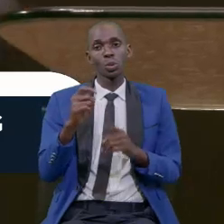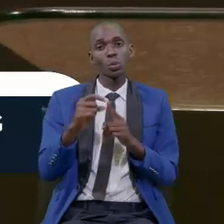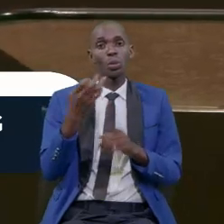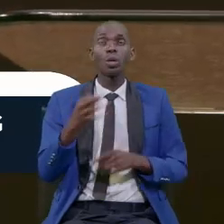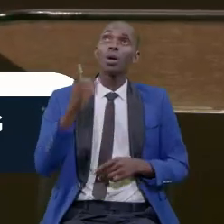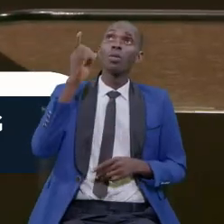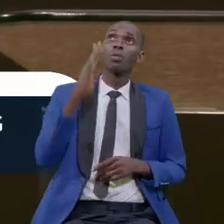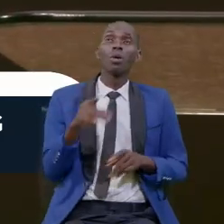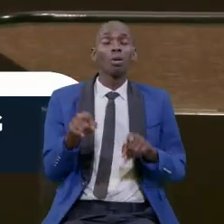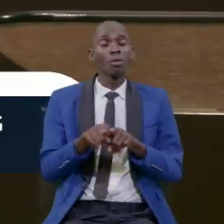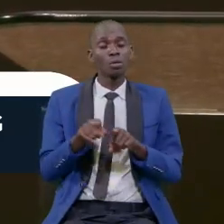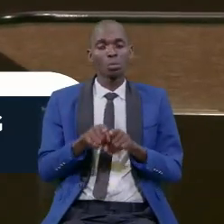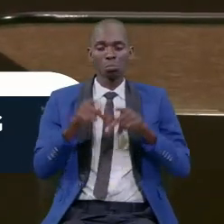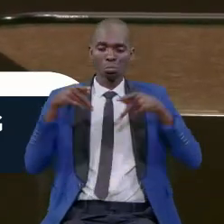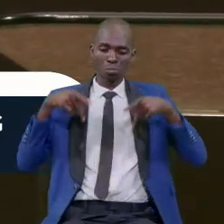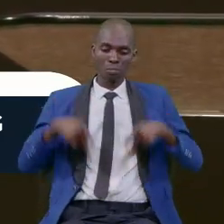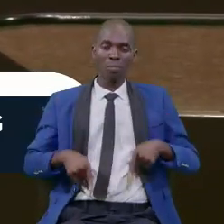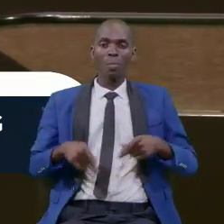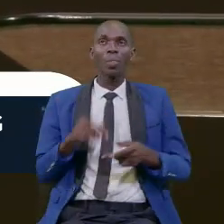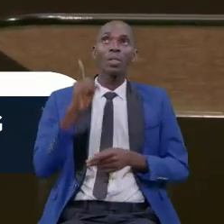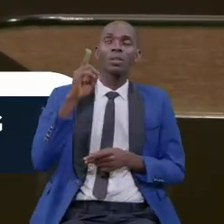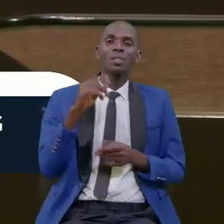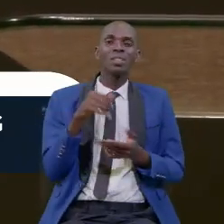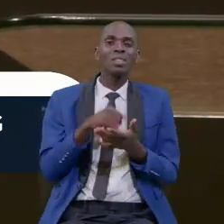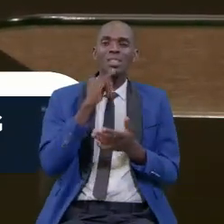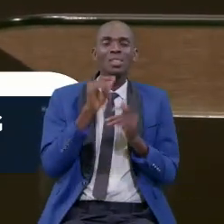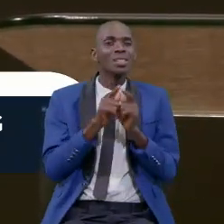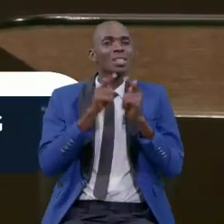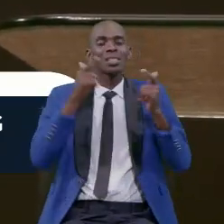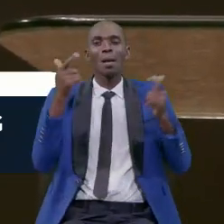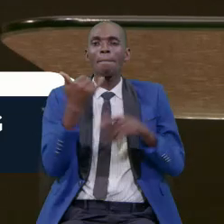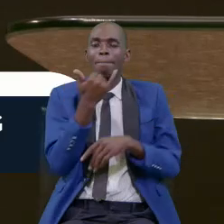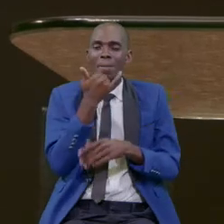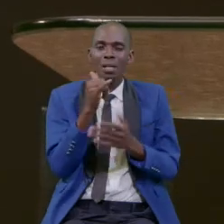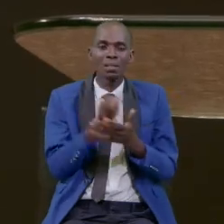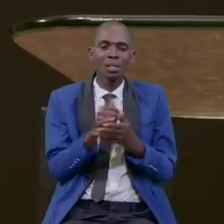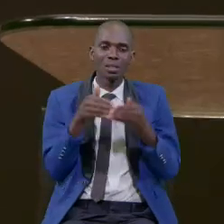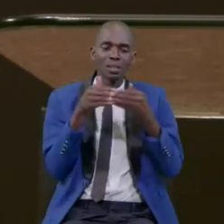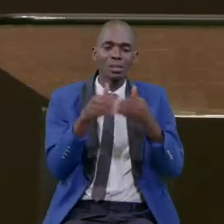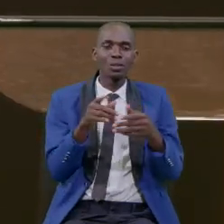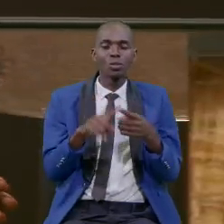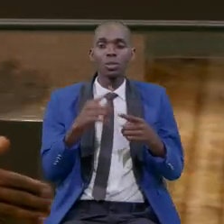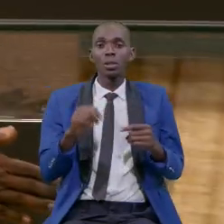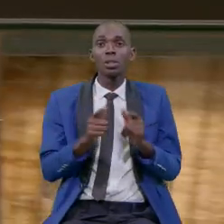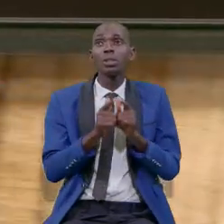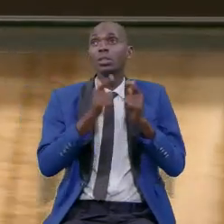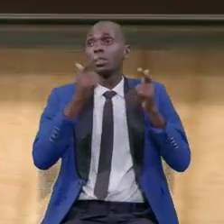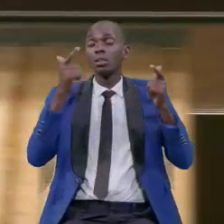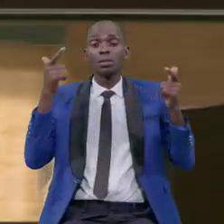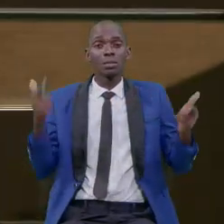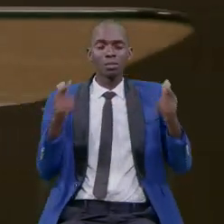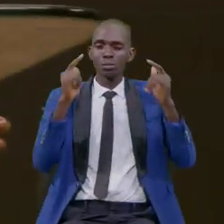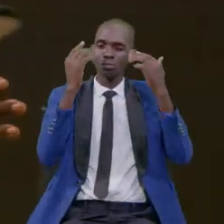also personal. It's a great mistake that leads to a great tragedy when somebody